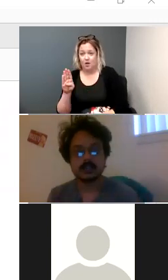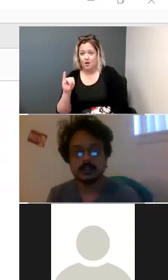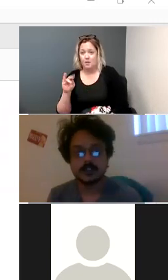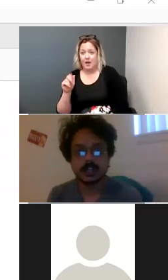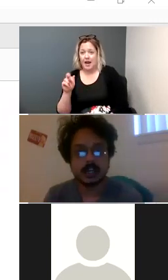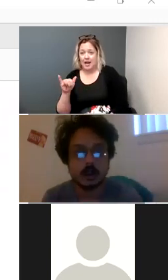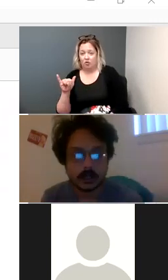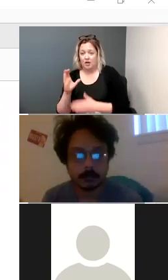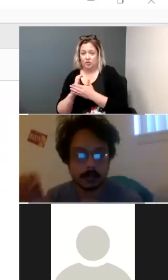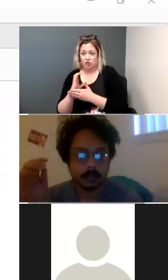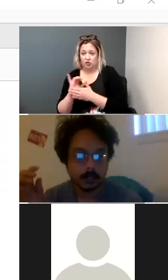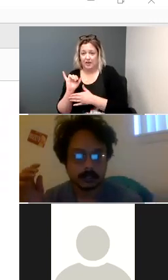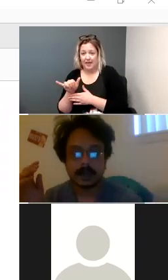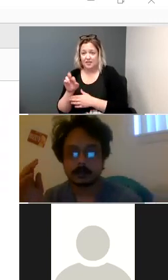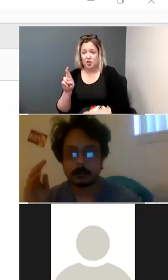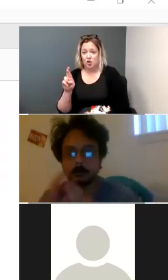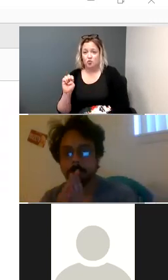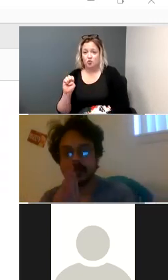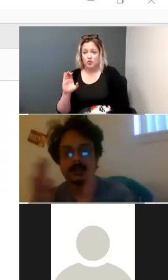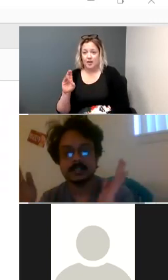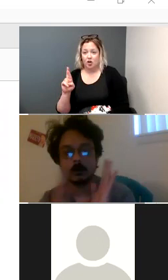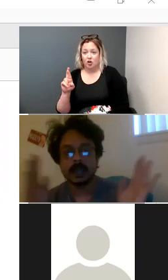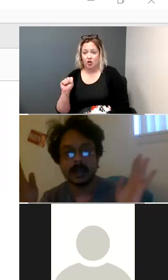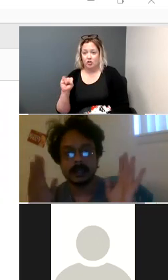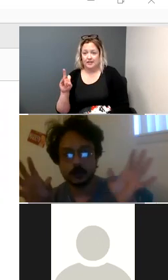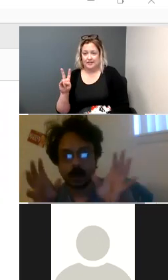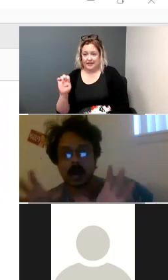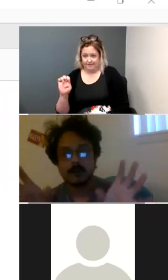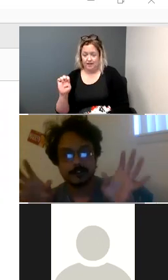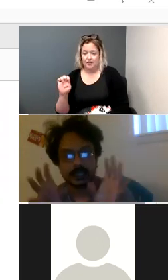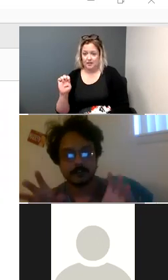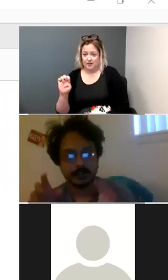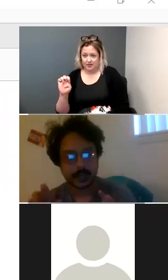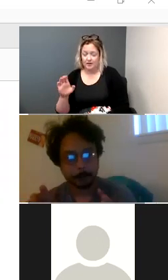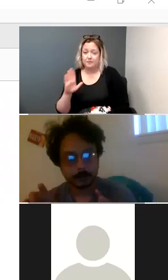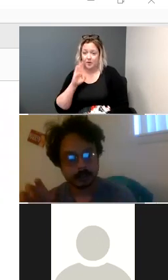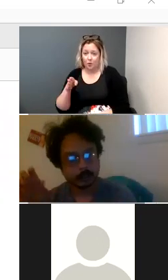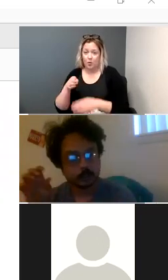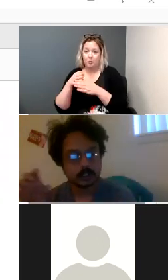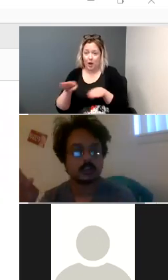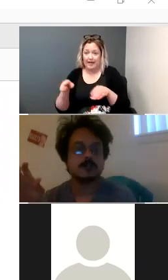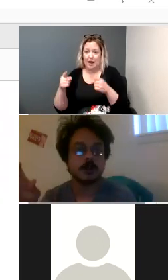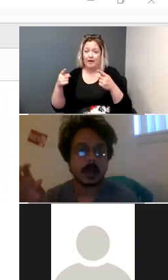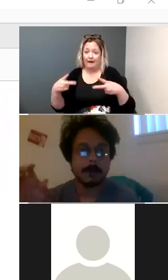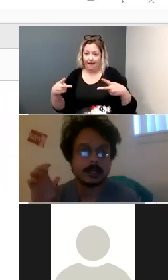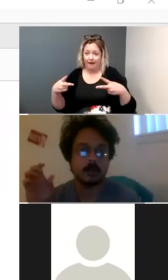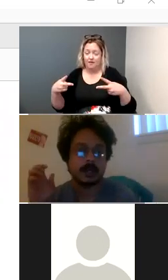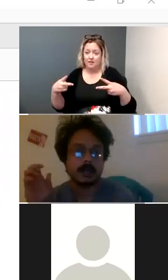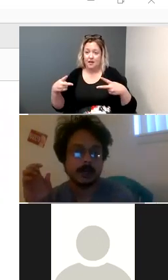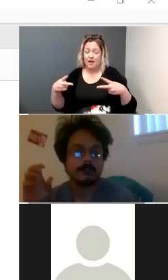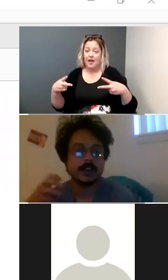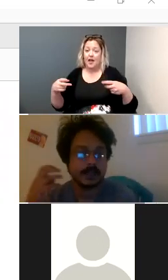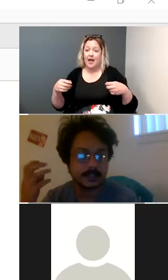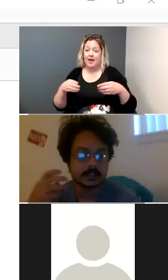is a recursive search algorithm that breaks down the array into halves every time to search for a